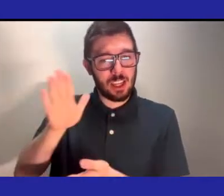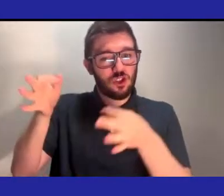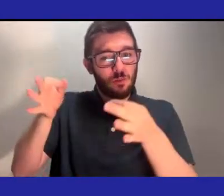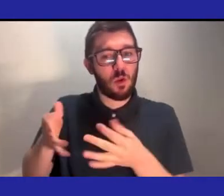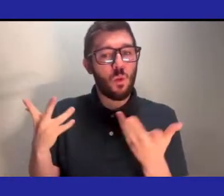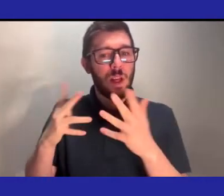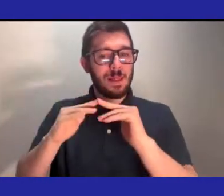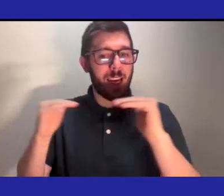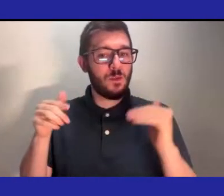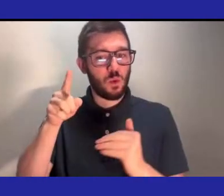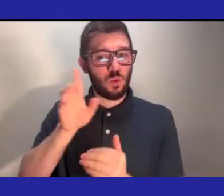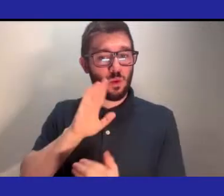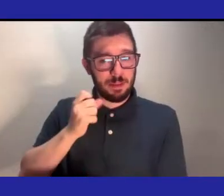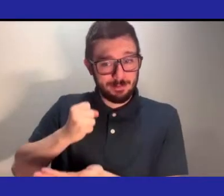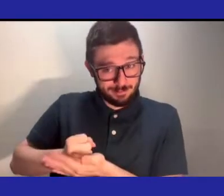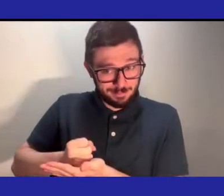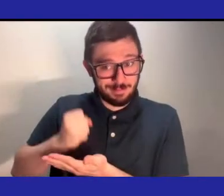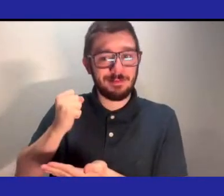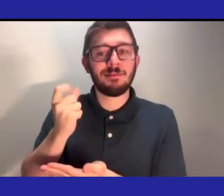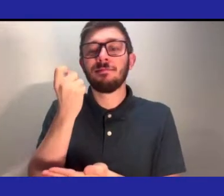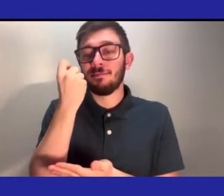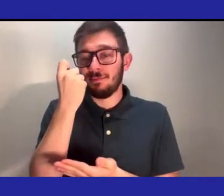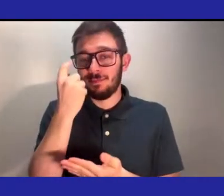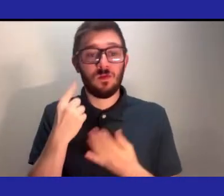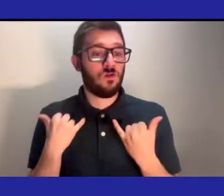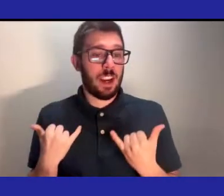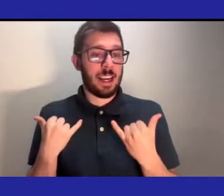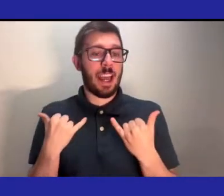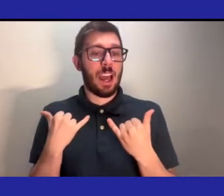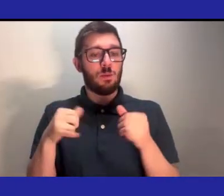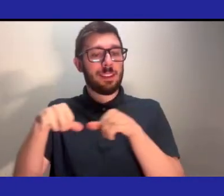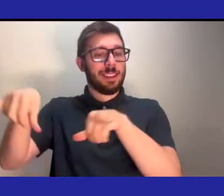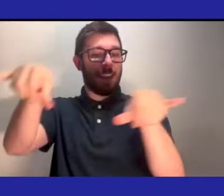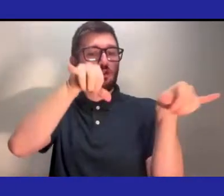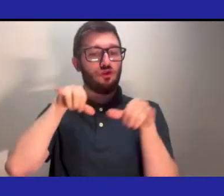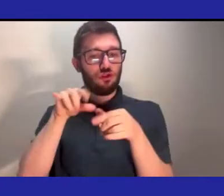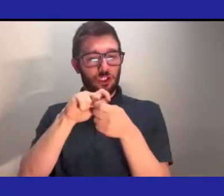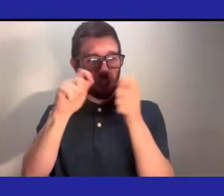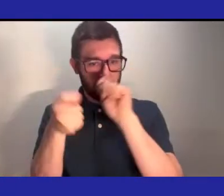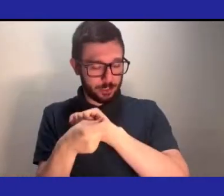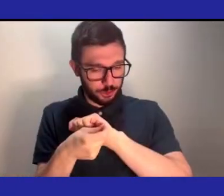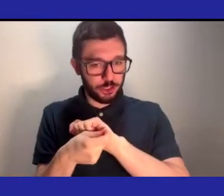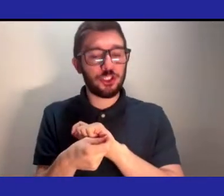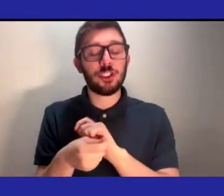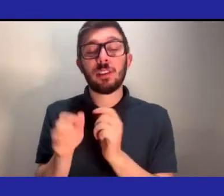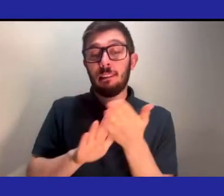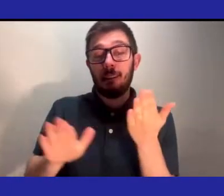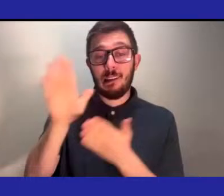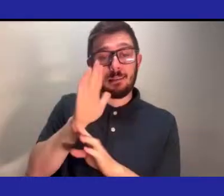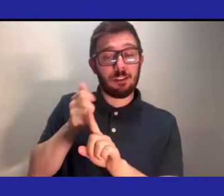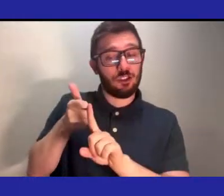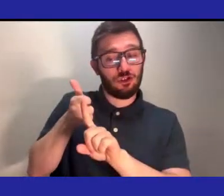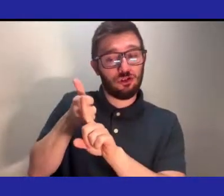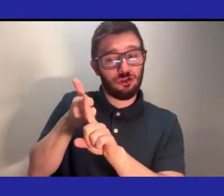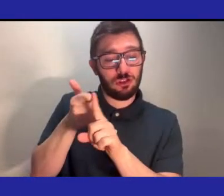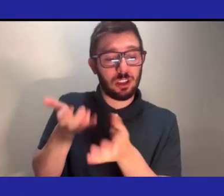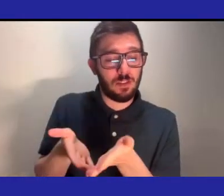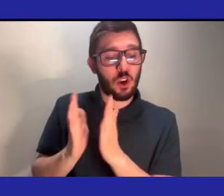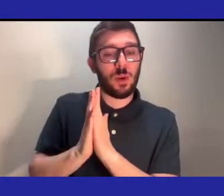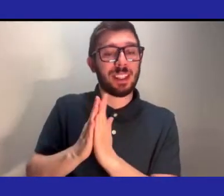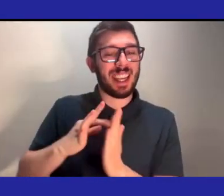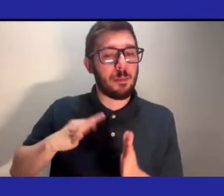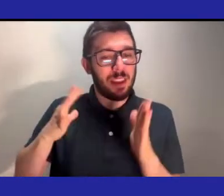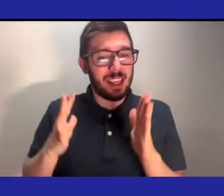But in this go-around, the standards have changed, and the college is requesting that applicants for